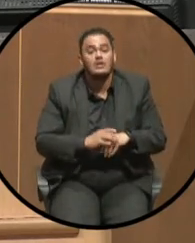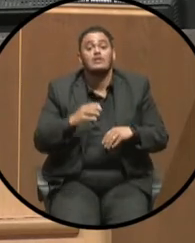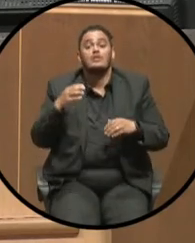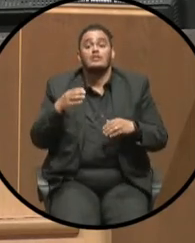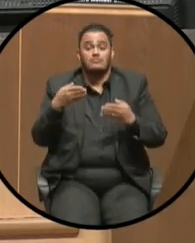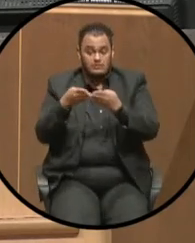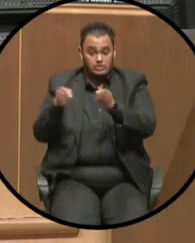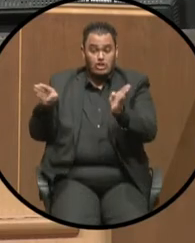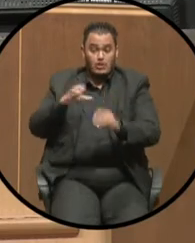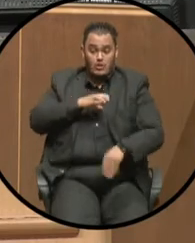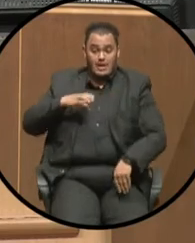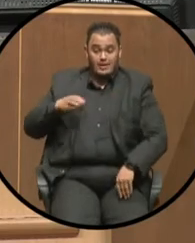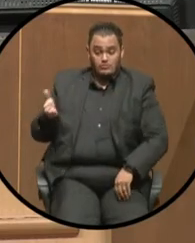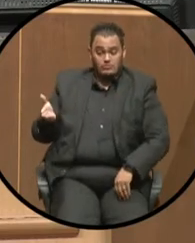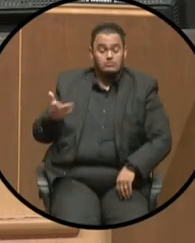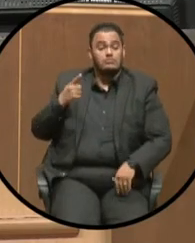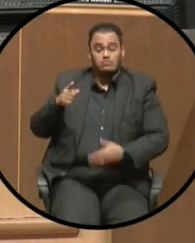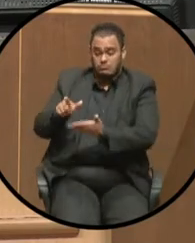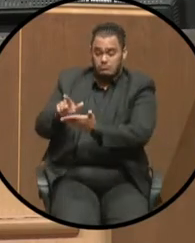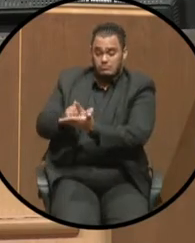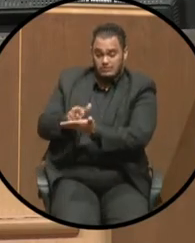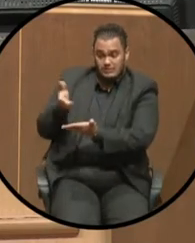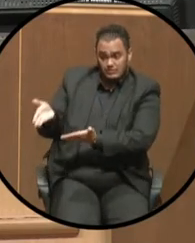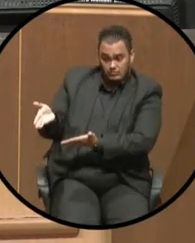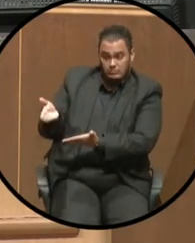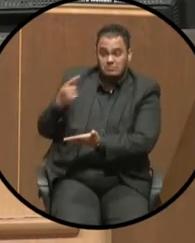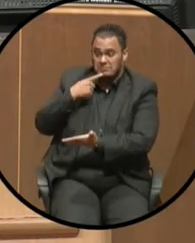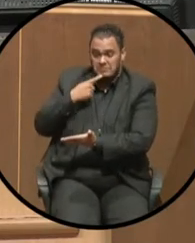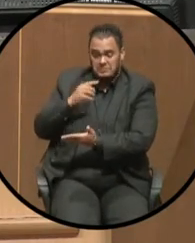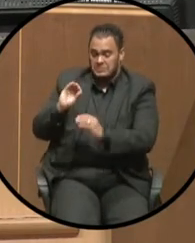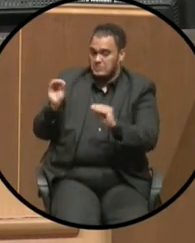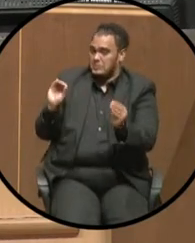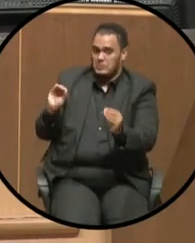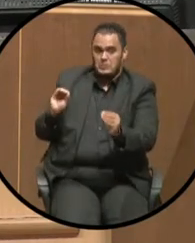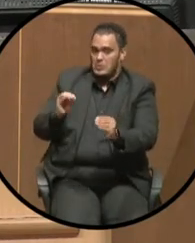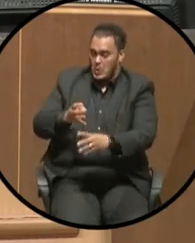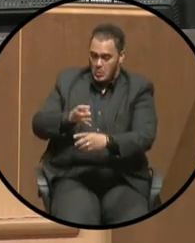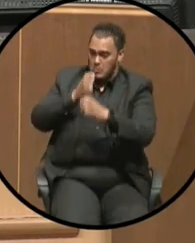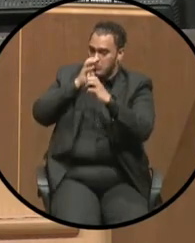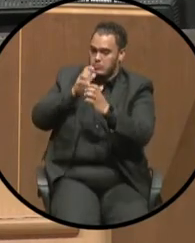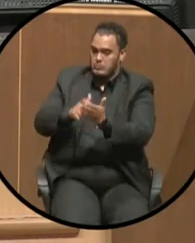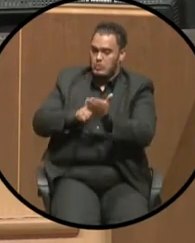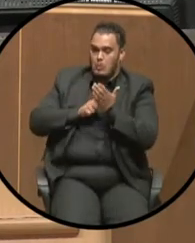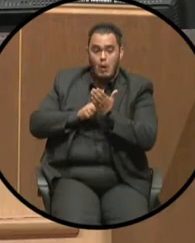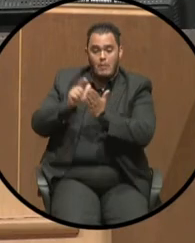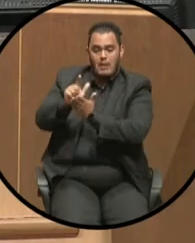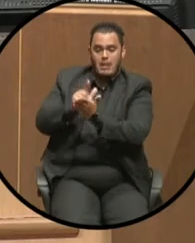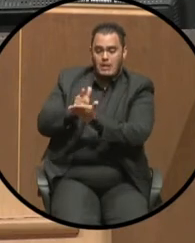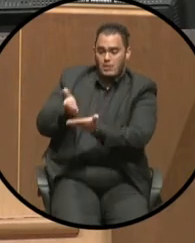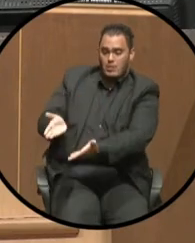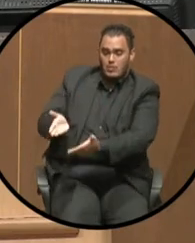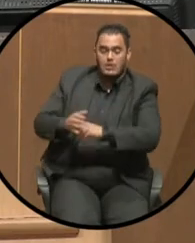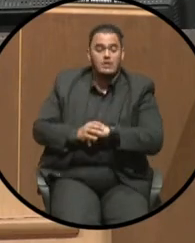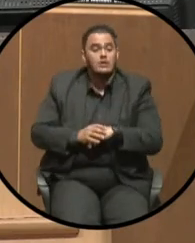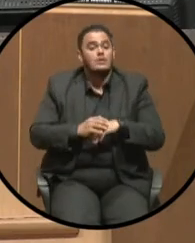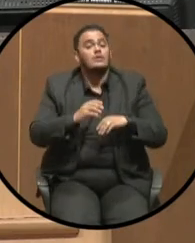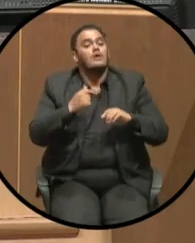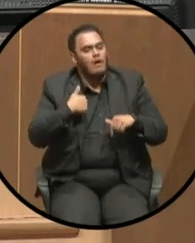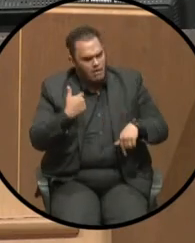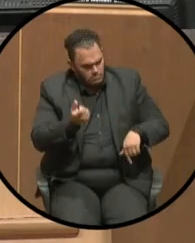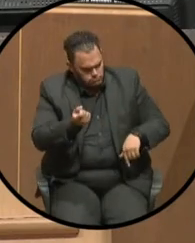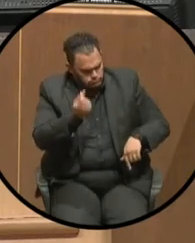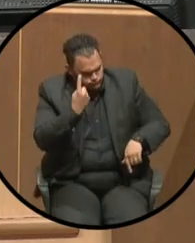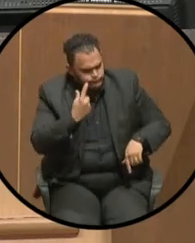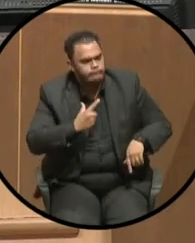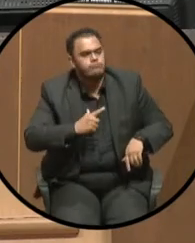no reason by our policy or by statute that we're required to ask for that information. I understand the